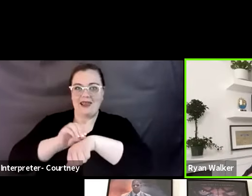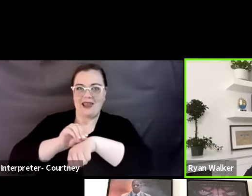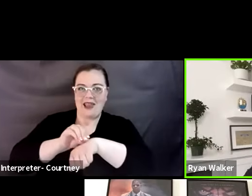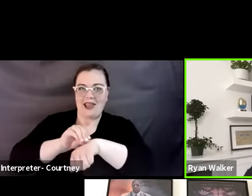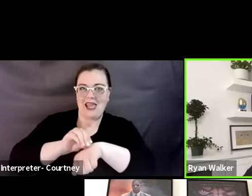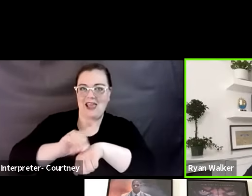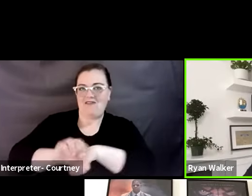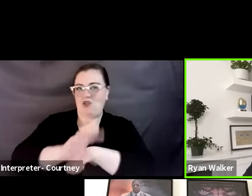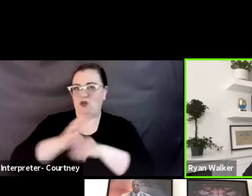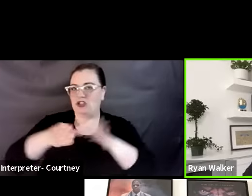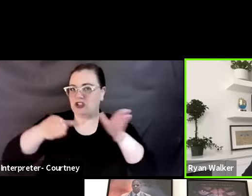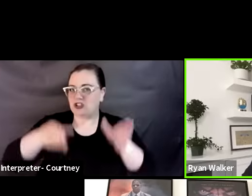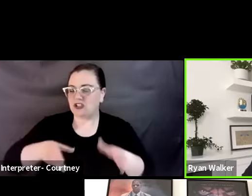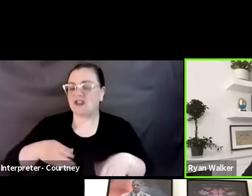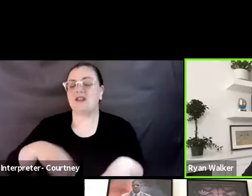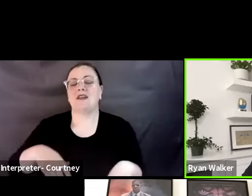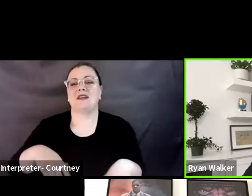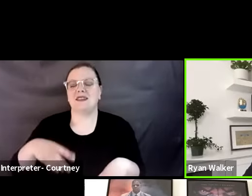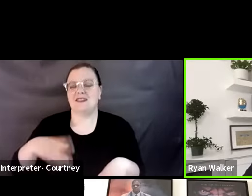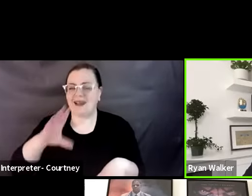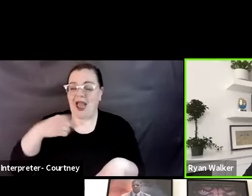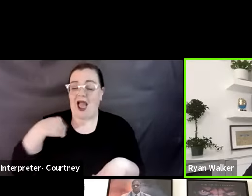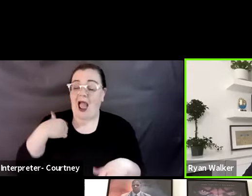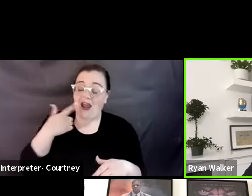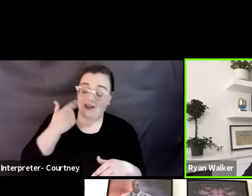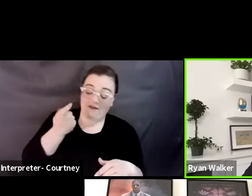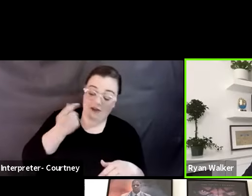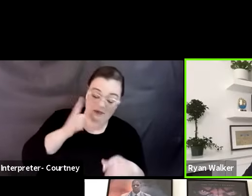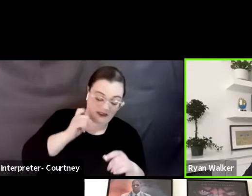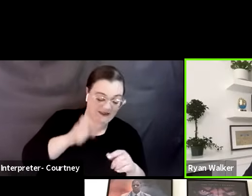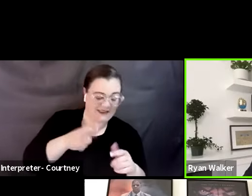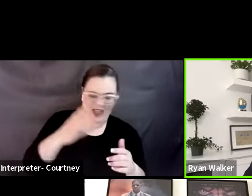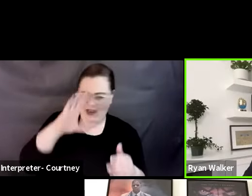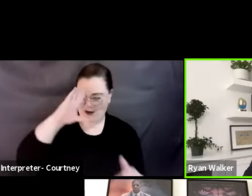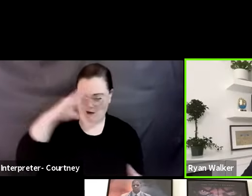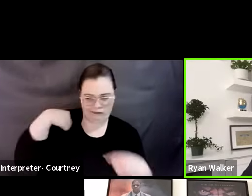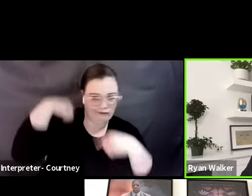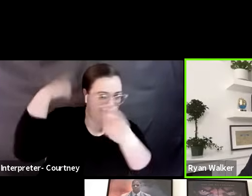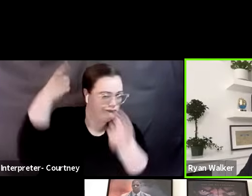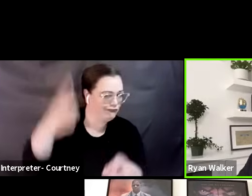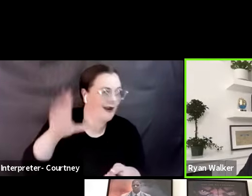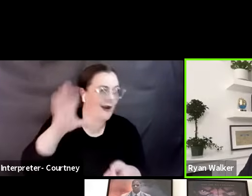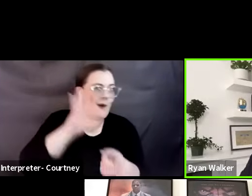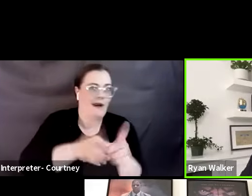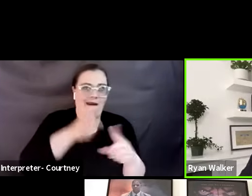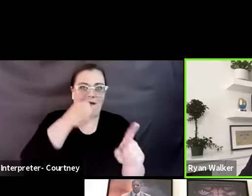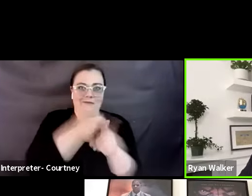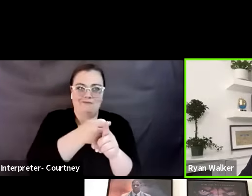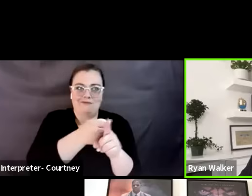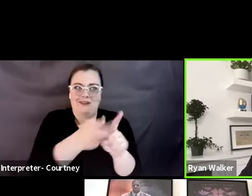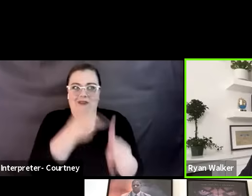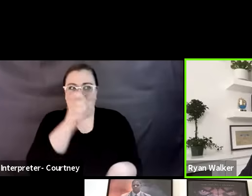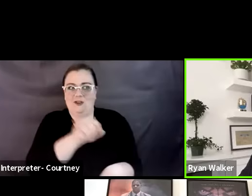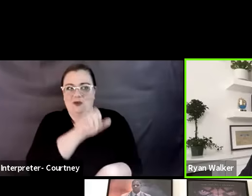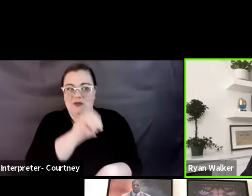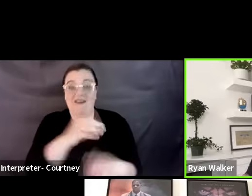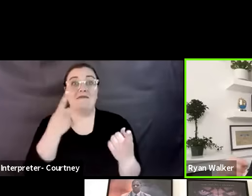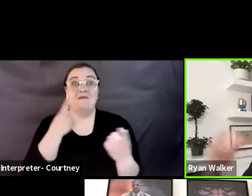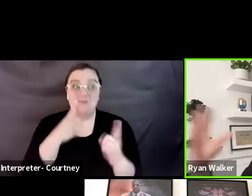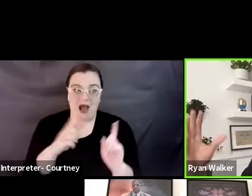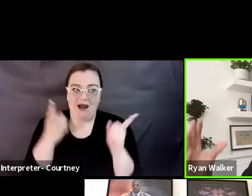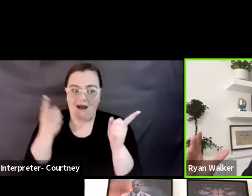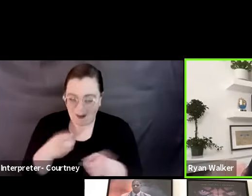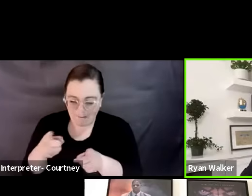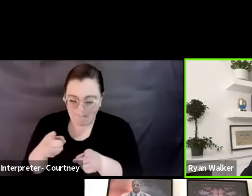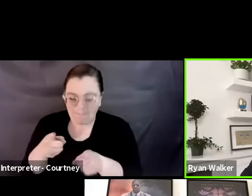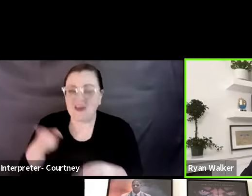life. But working with influencers and engaging with influencers as your client, how has that experience been? Those that